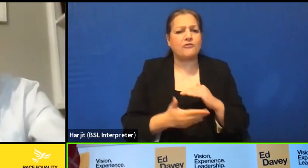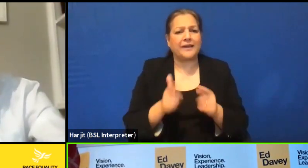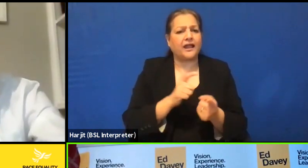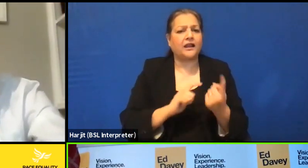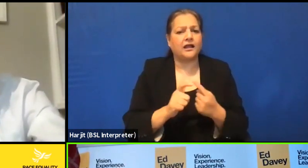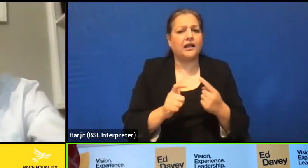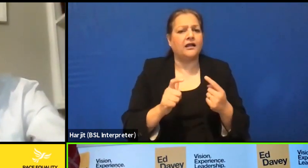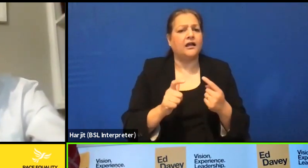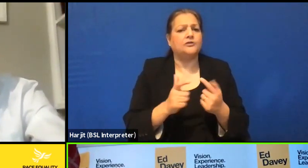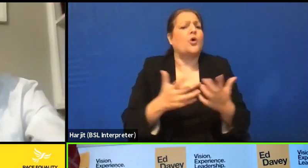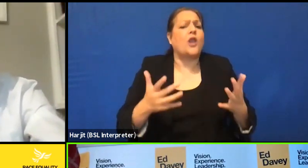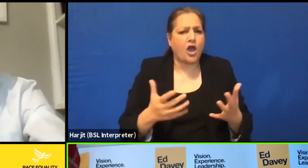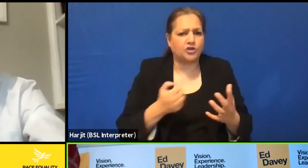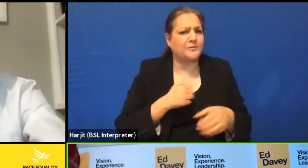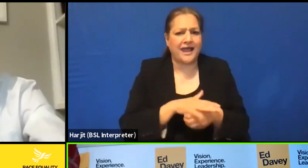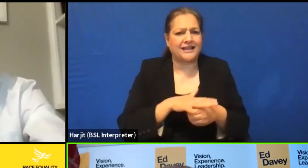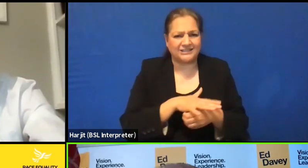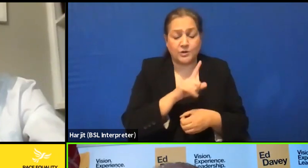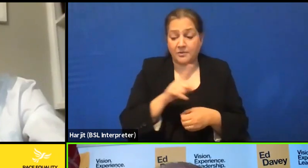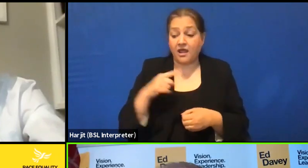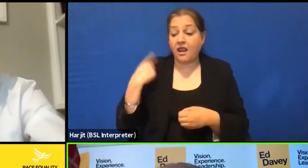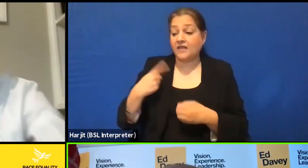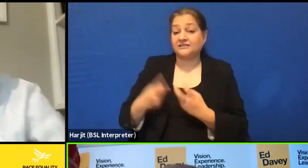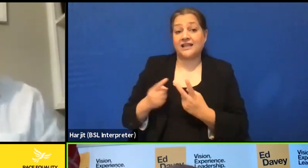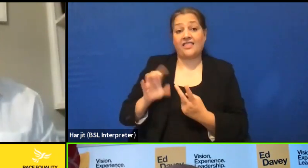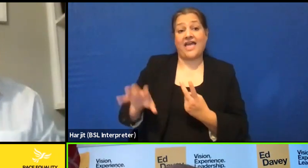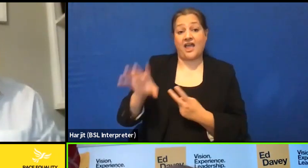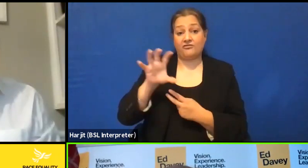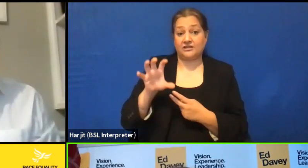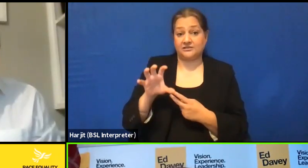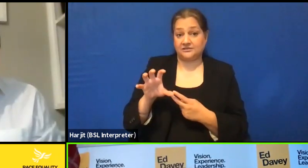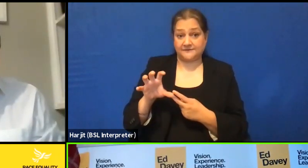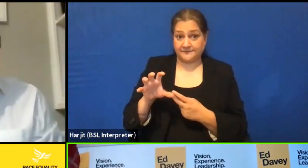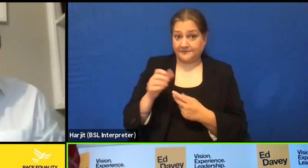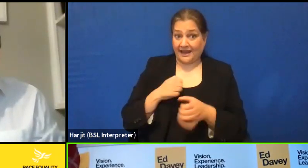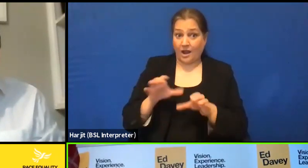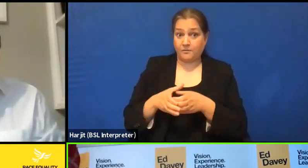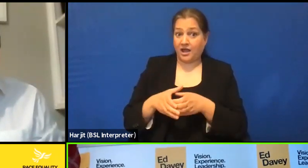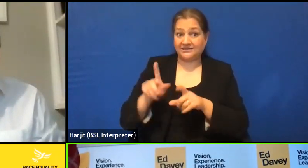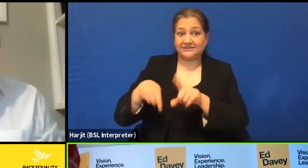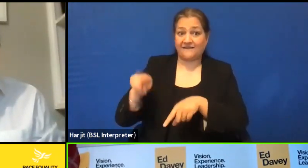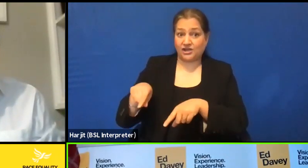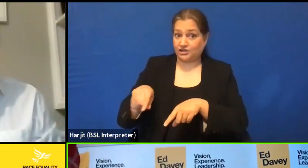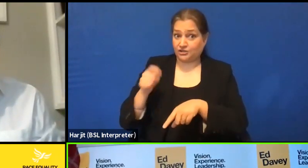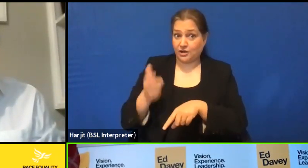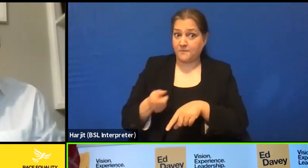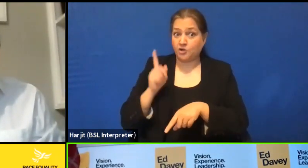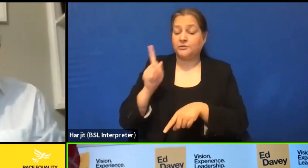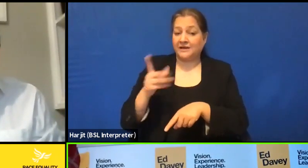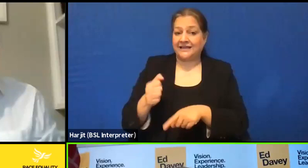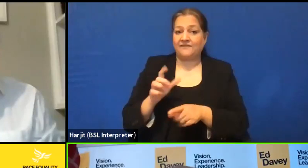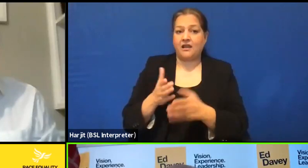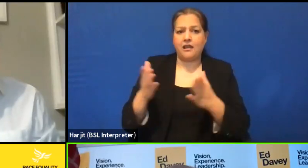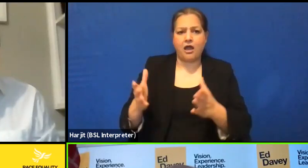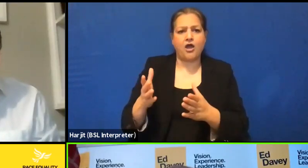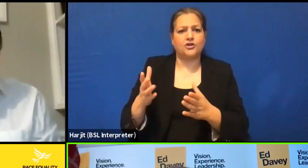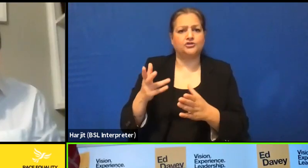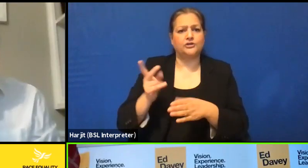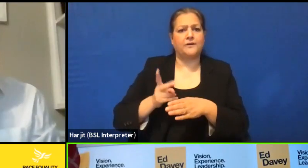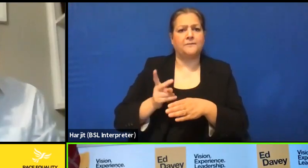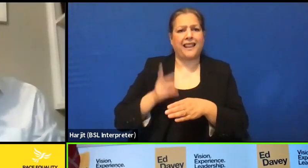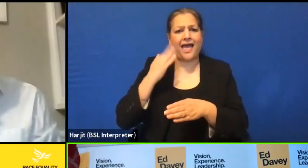of London where our parties are not very diverse in their membership, where there's large local black communities where Labour's been